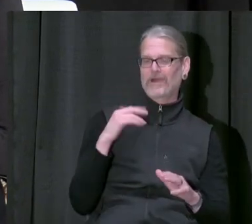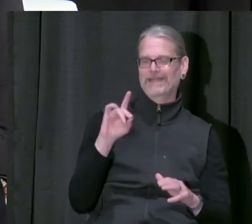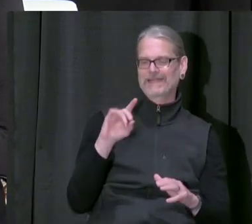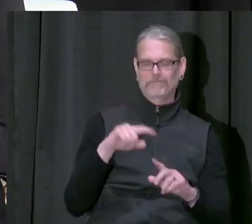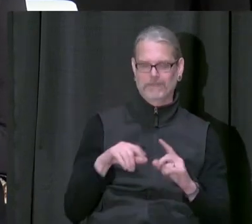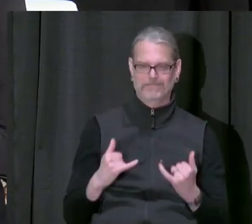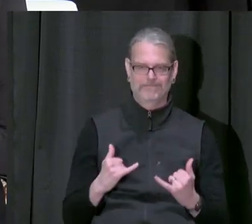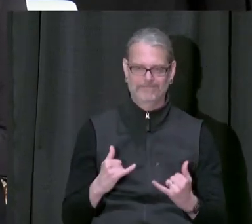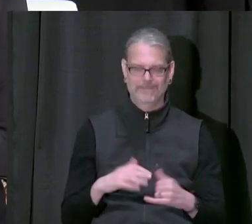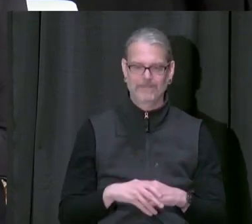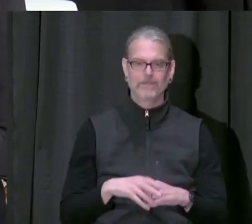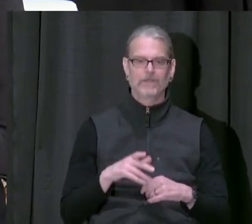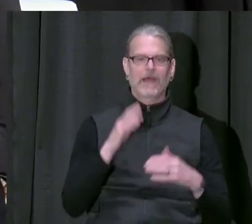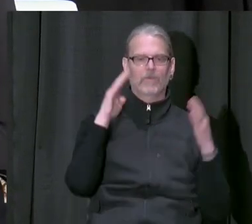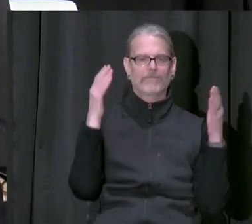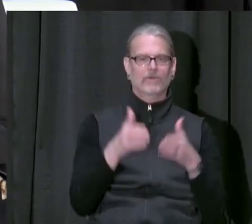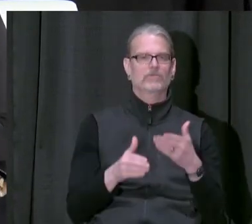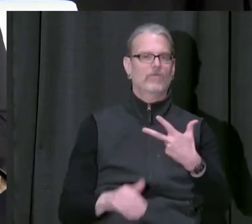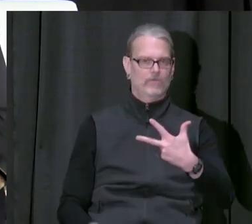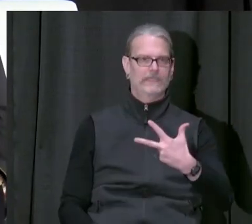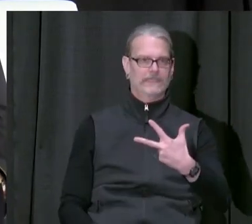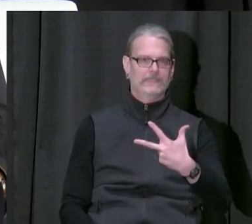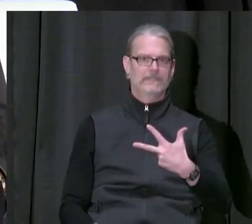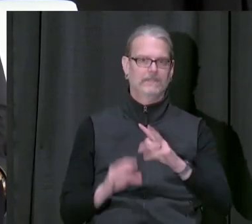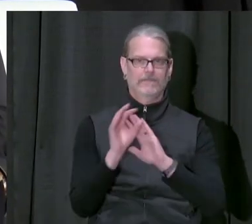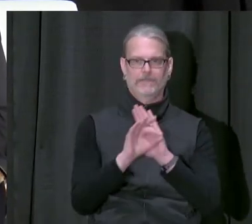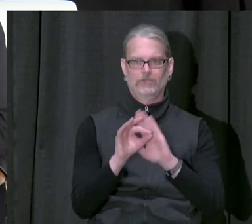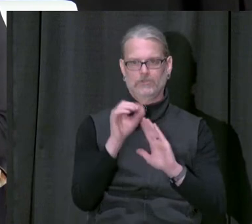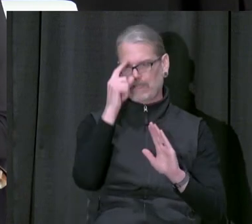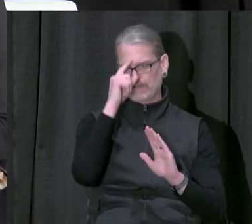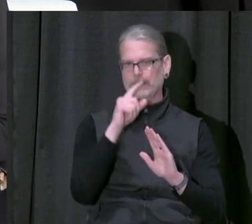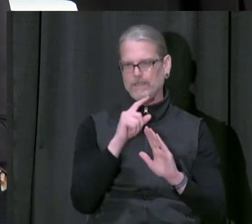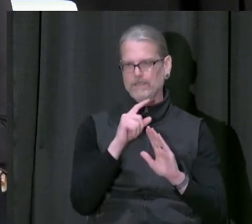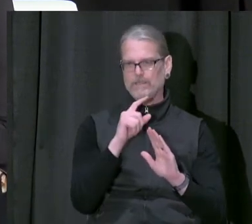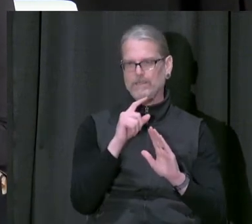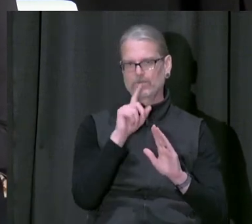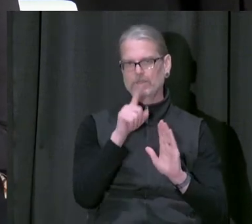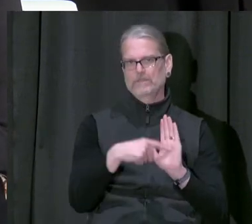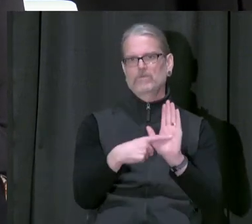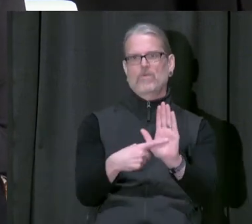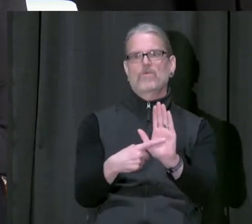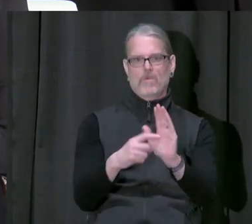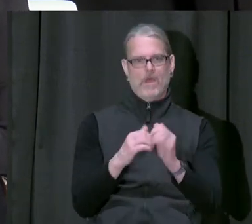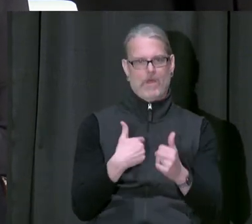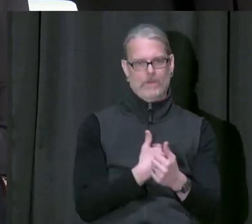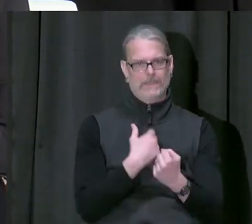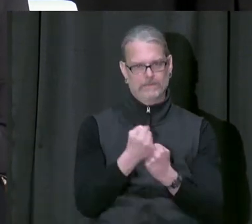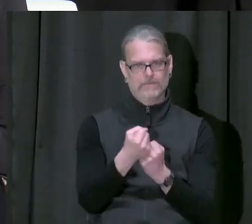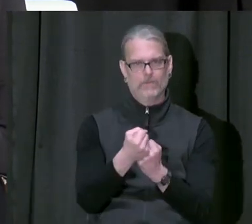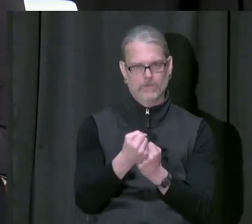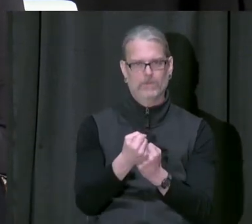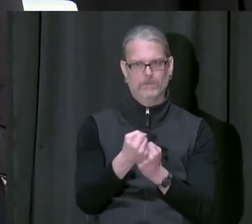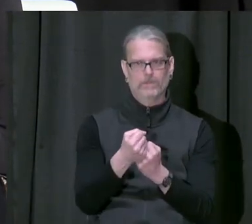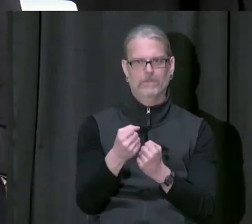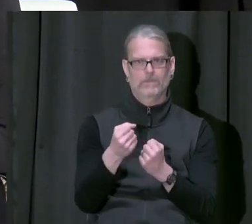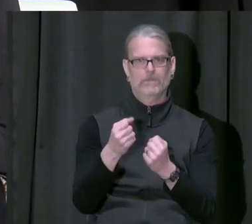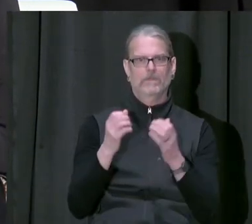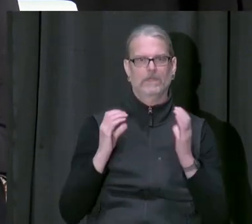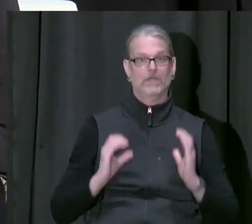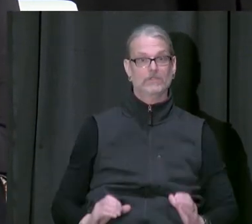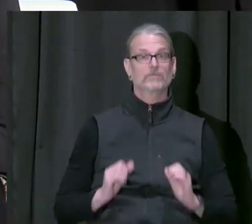on three features that I think are really representative of how we support customers with cognitive